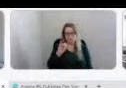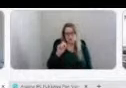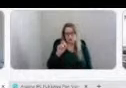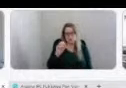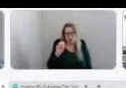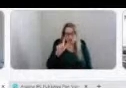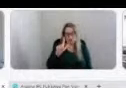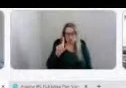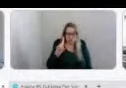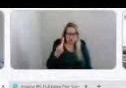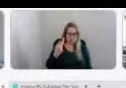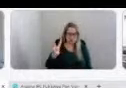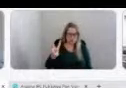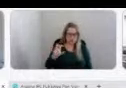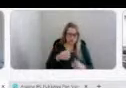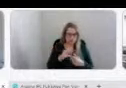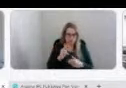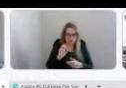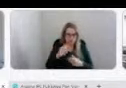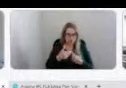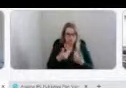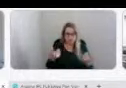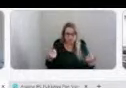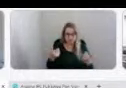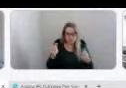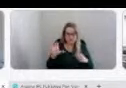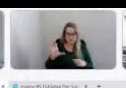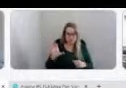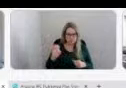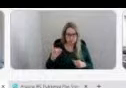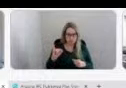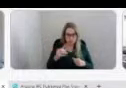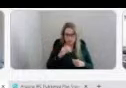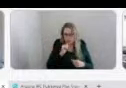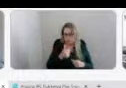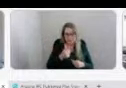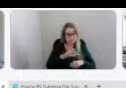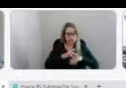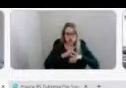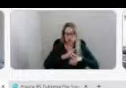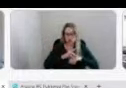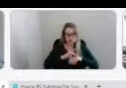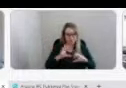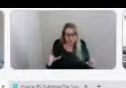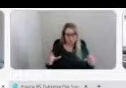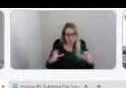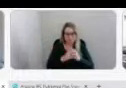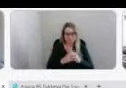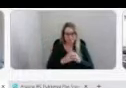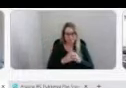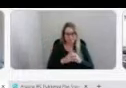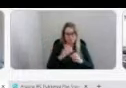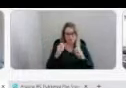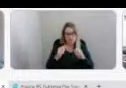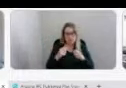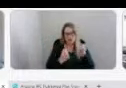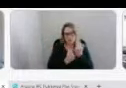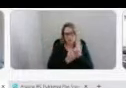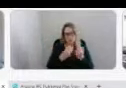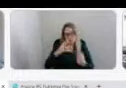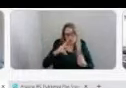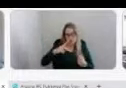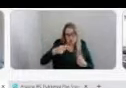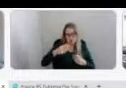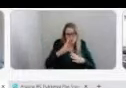sense because it splits many different communities of interest and is not geographically compact i support the maps submitted by the